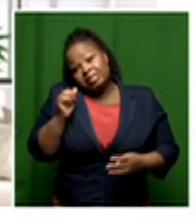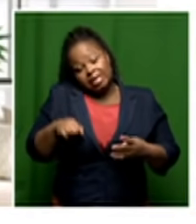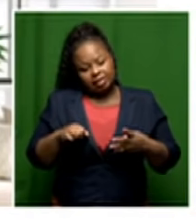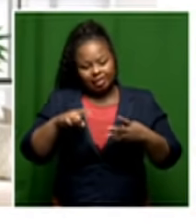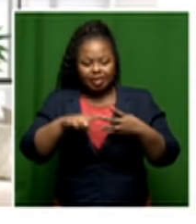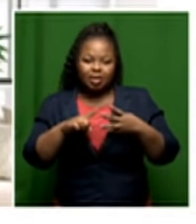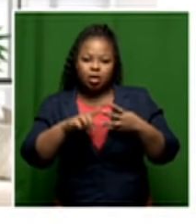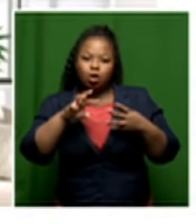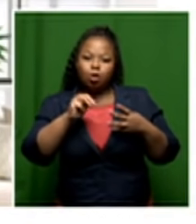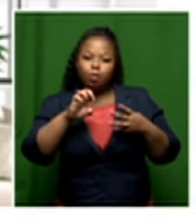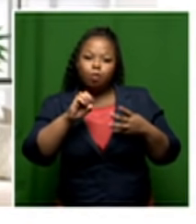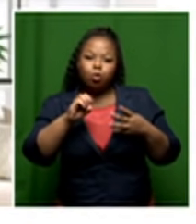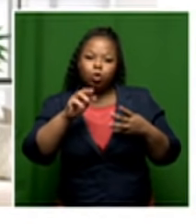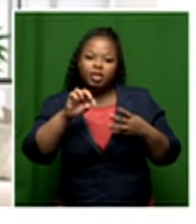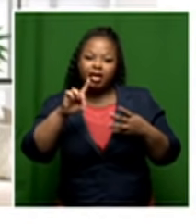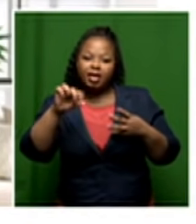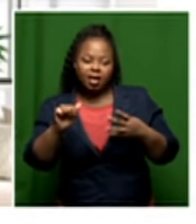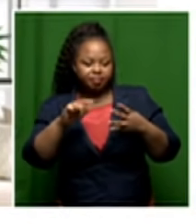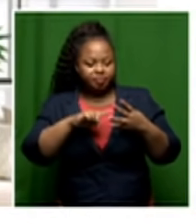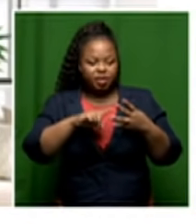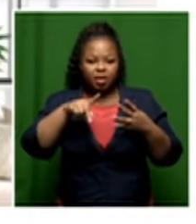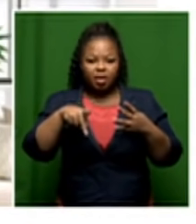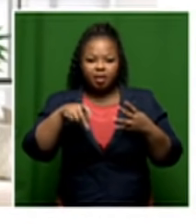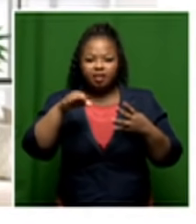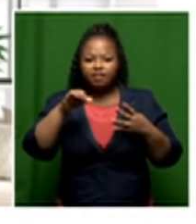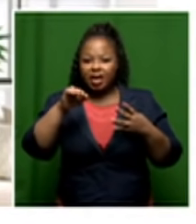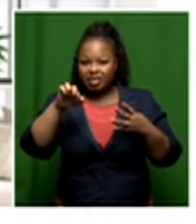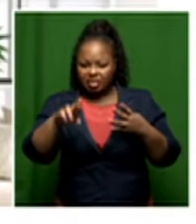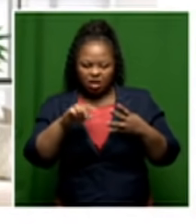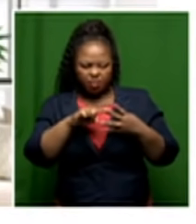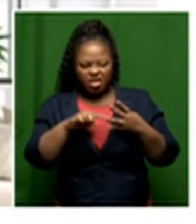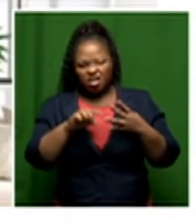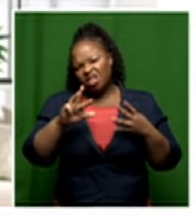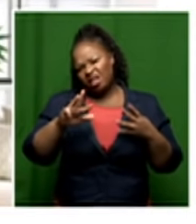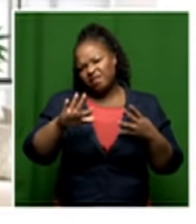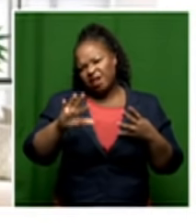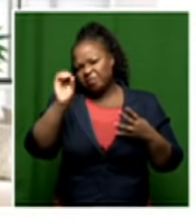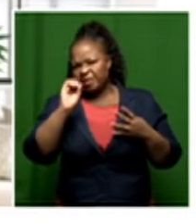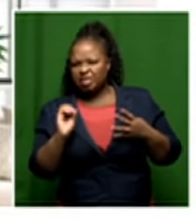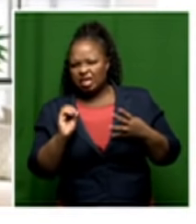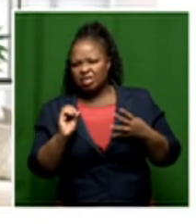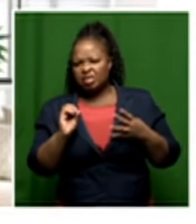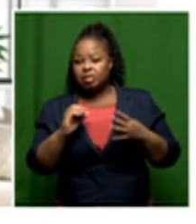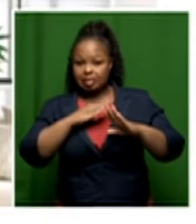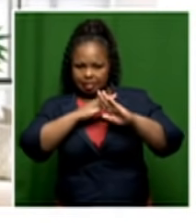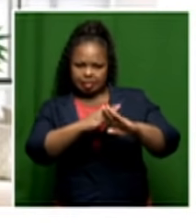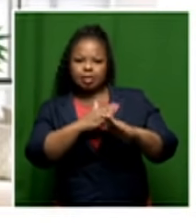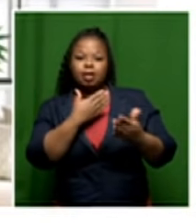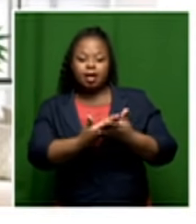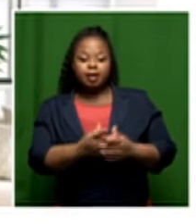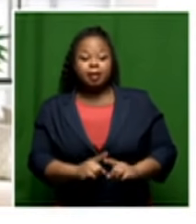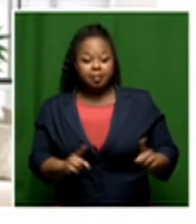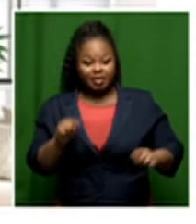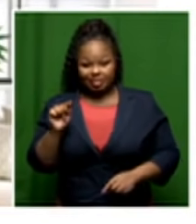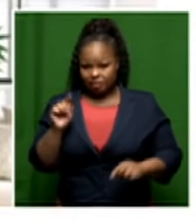give you 94-95% protection. But there's that 5% chance that you may be infected. Mm-hmm. Let's get then to the issue with the